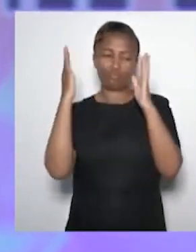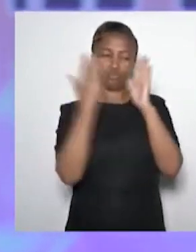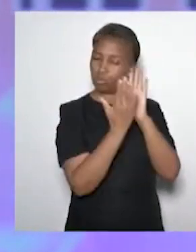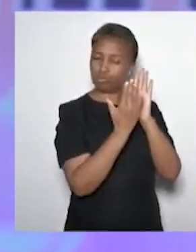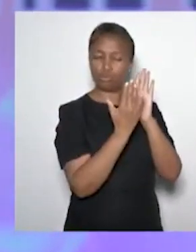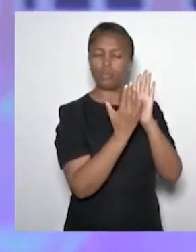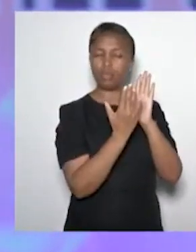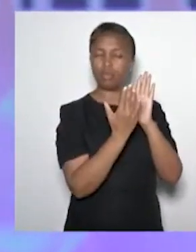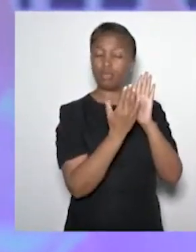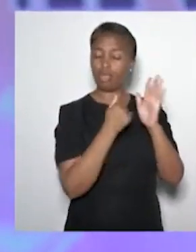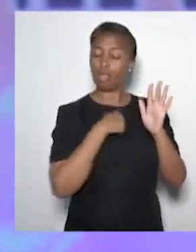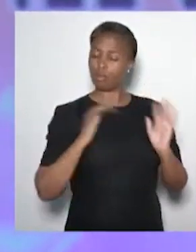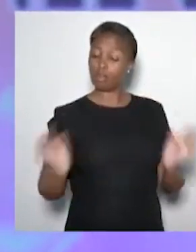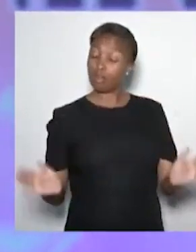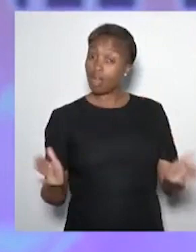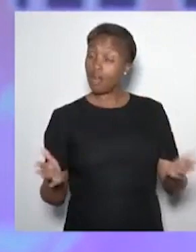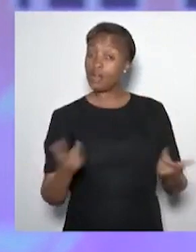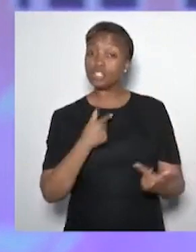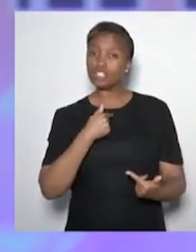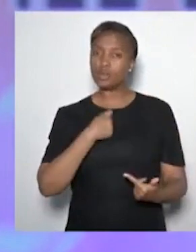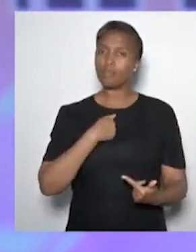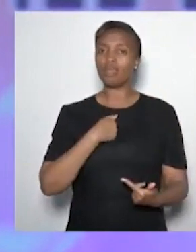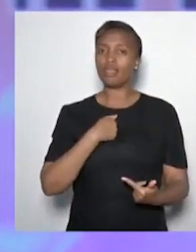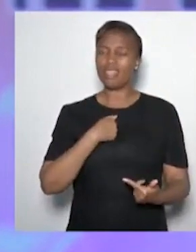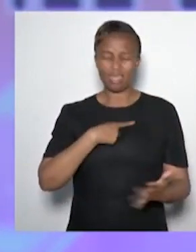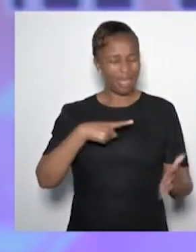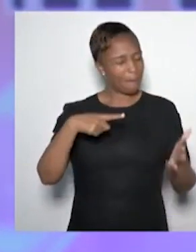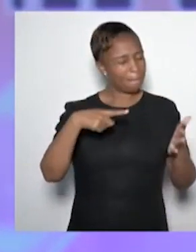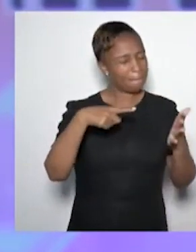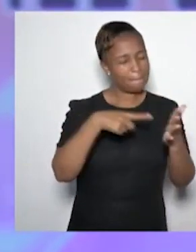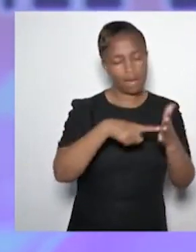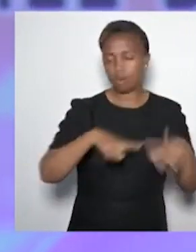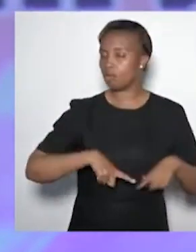me the greatest encouragement that has marked my life.